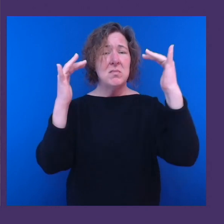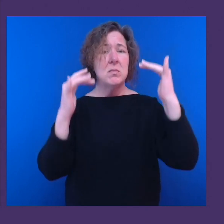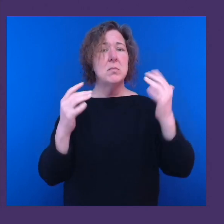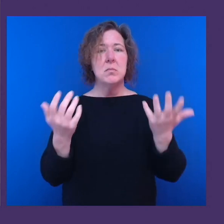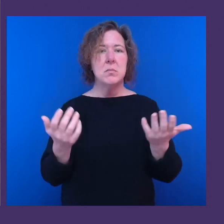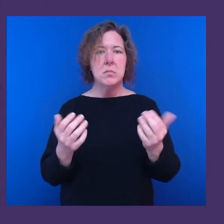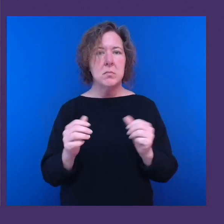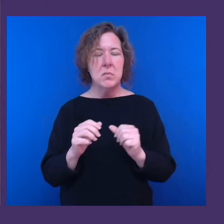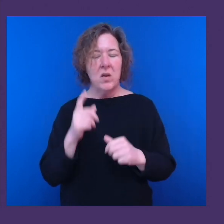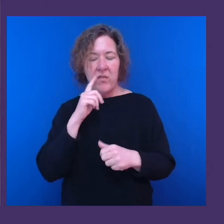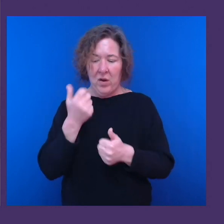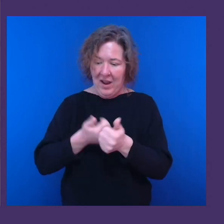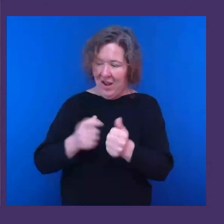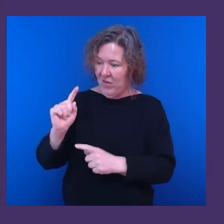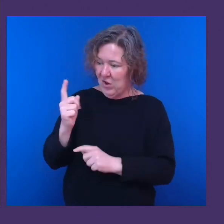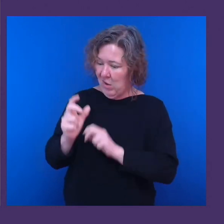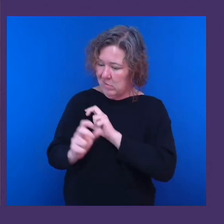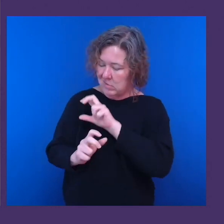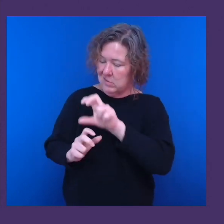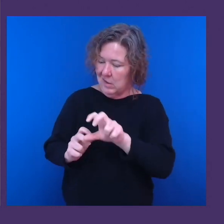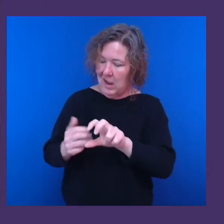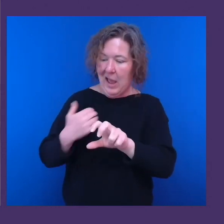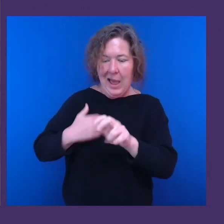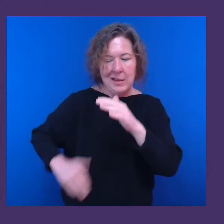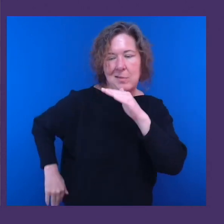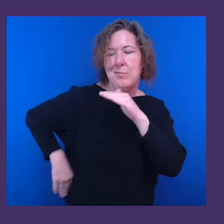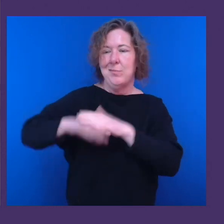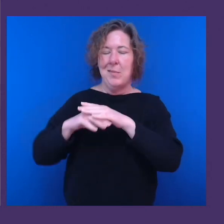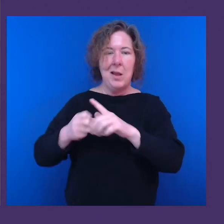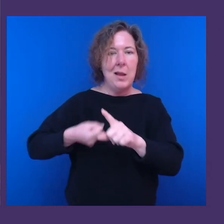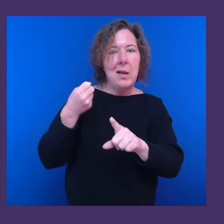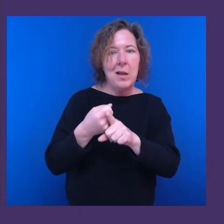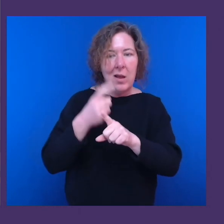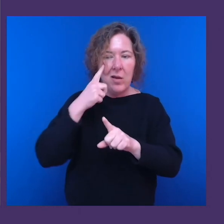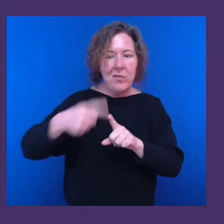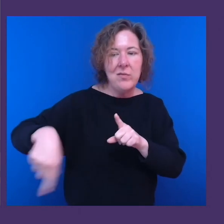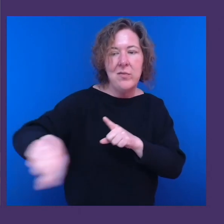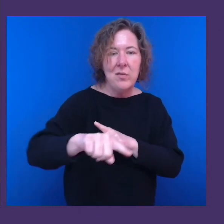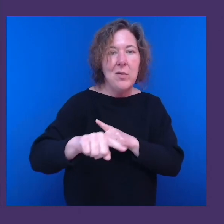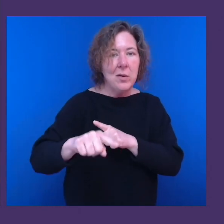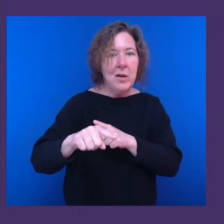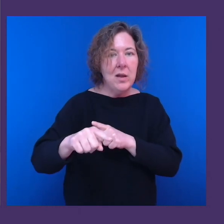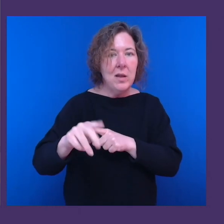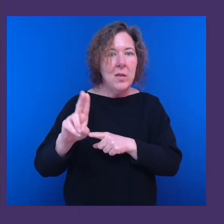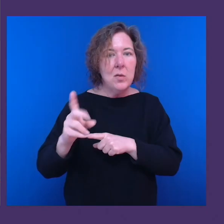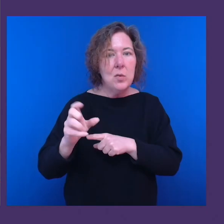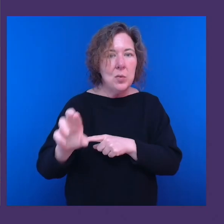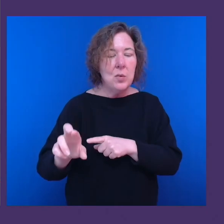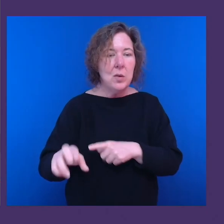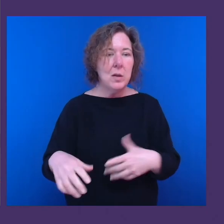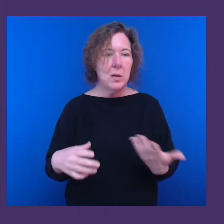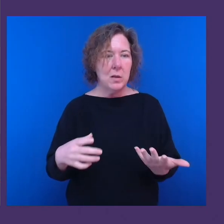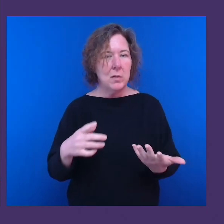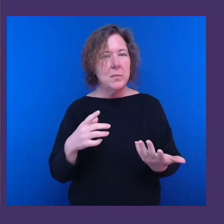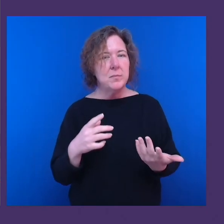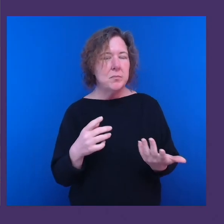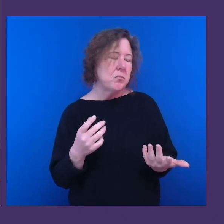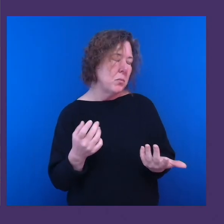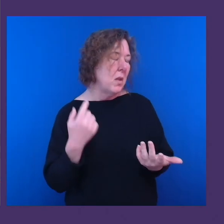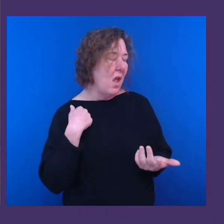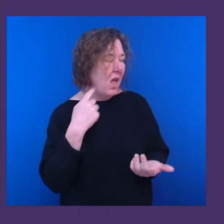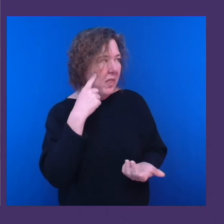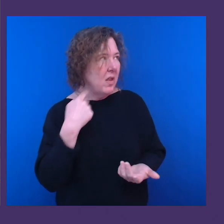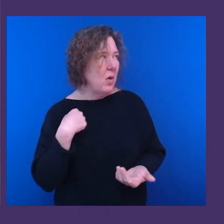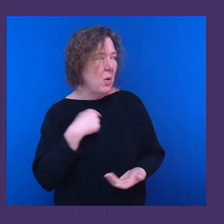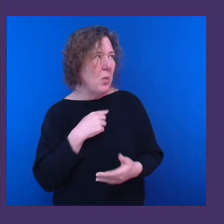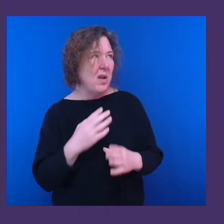every dollar you invest, it has a maximum impact for our end users. Would you be able to, because I think, we have over 20,000